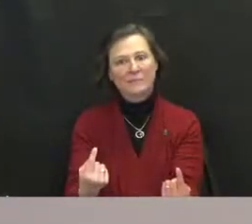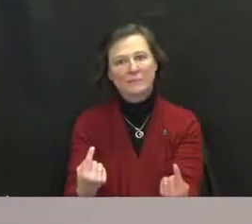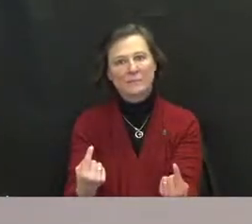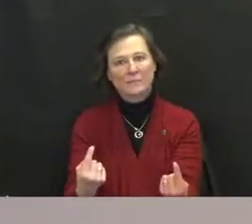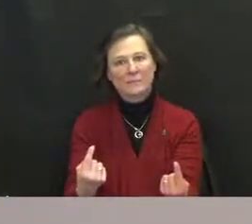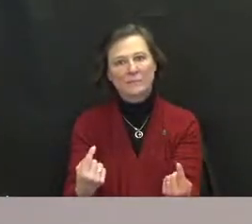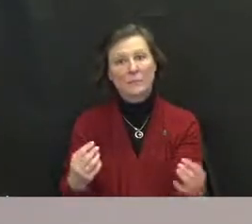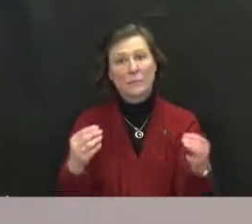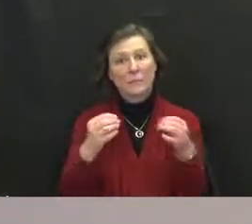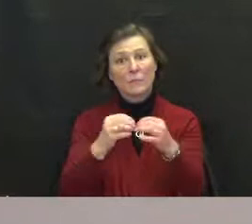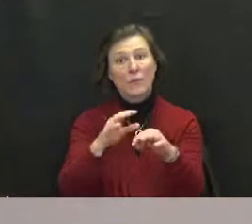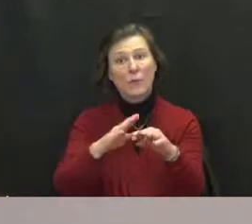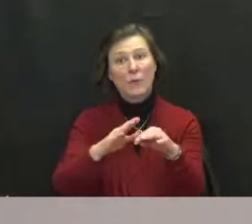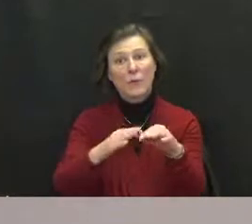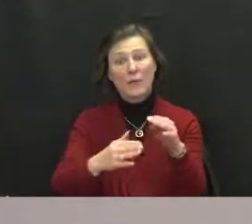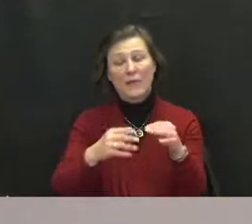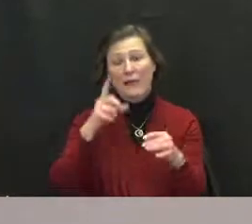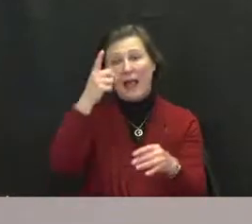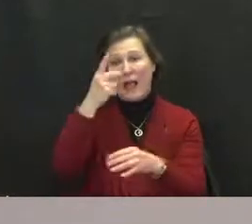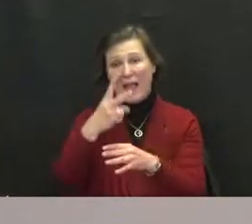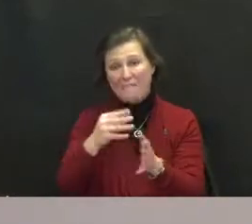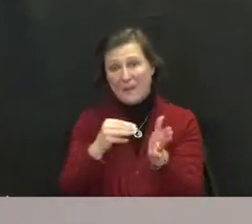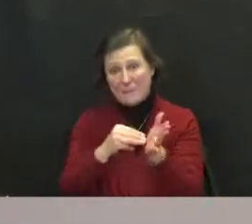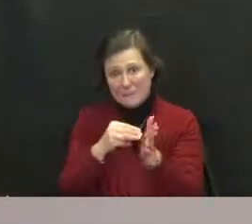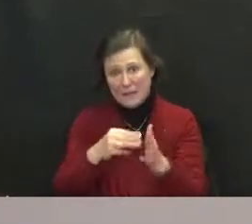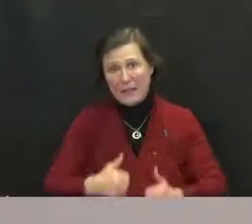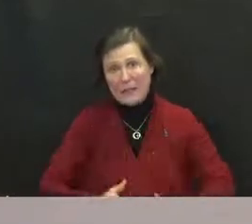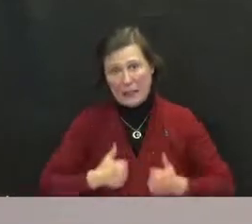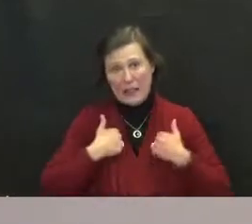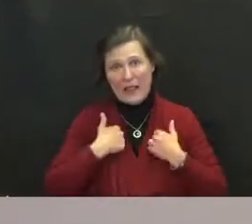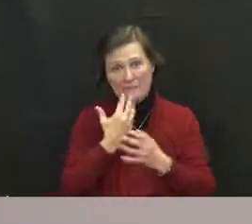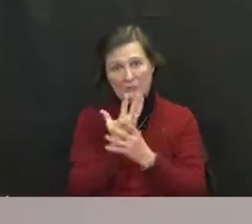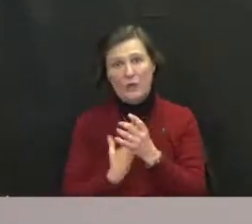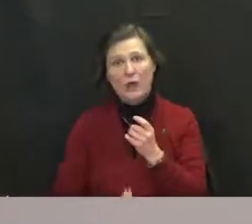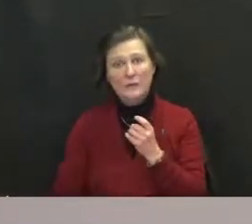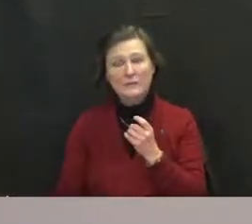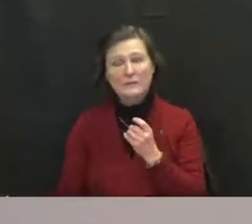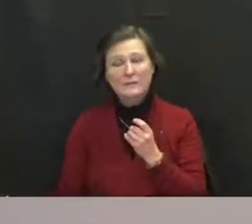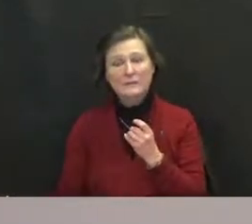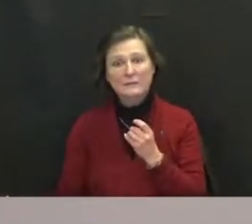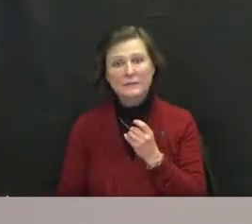More than 500,000 lives lost.